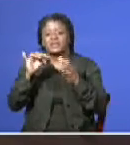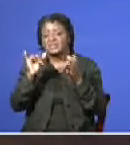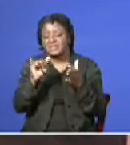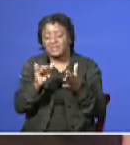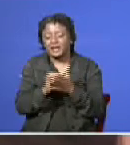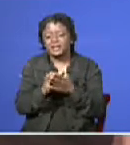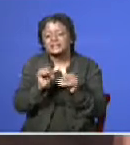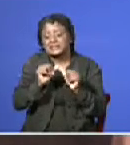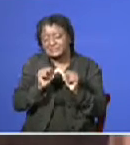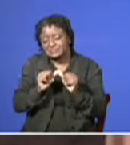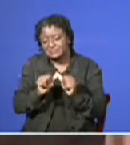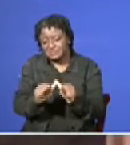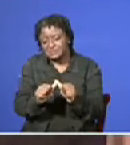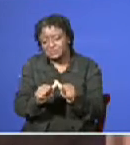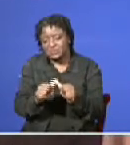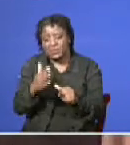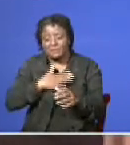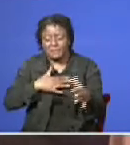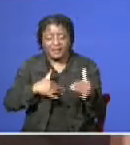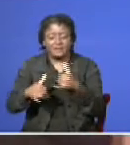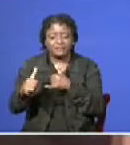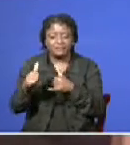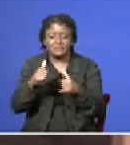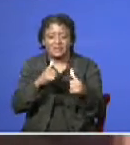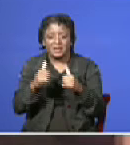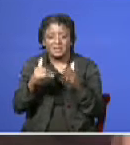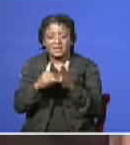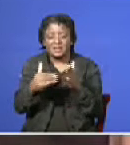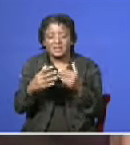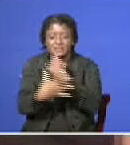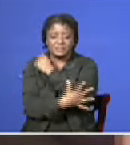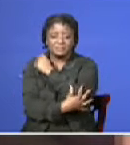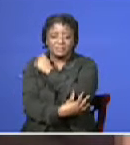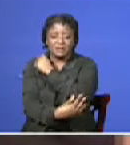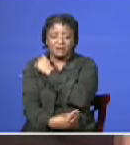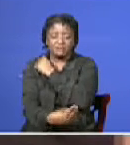to continue my fight against poverty.